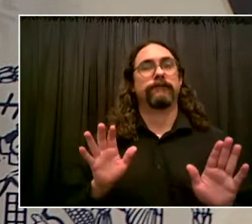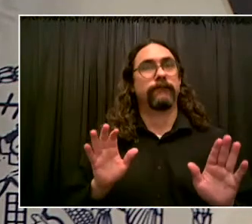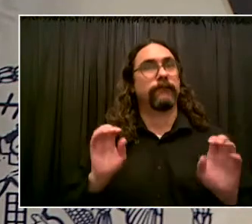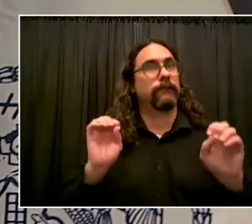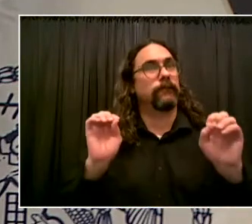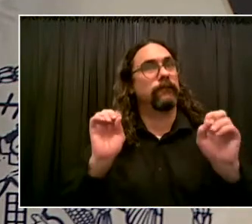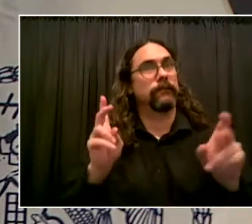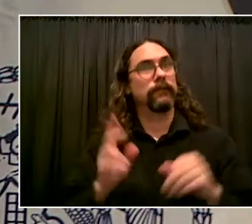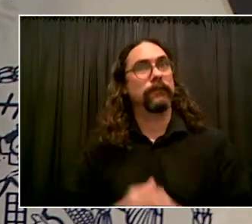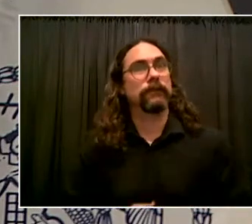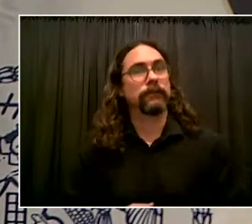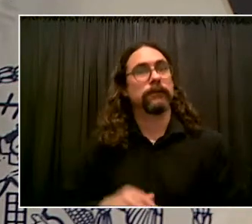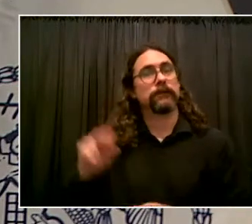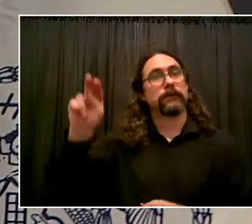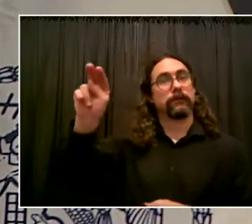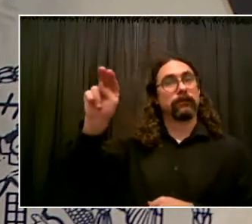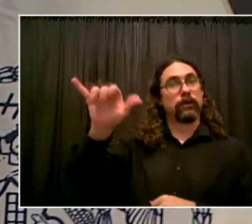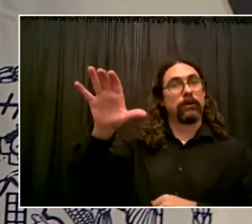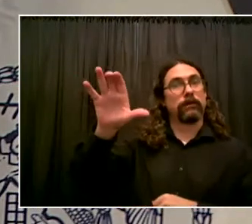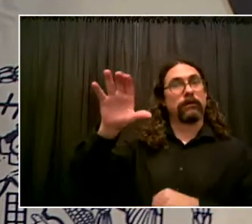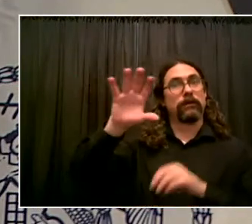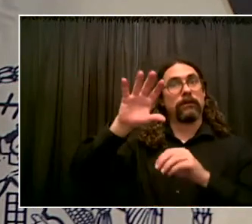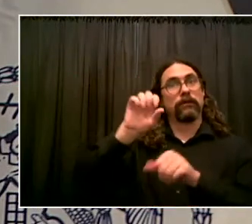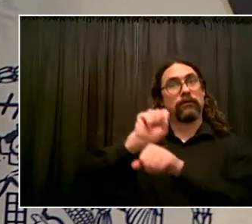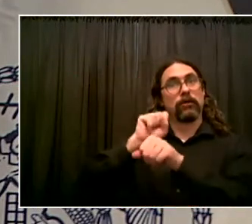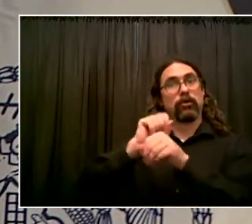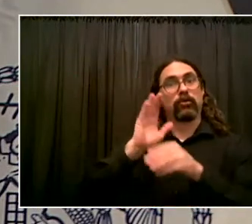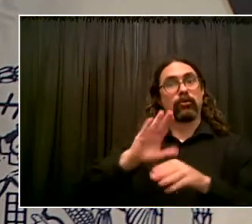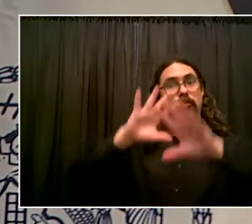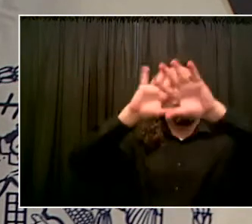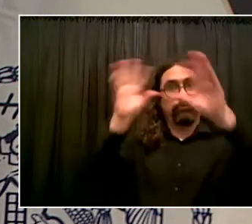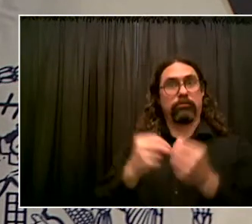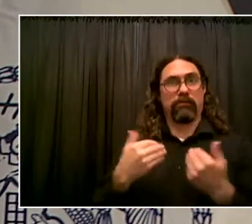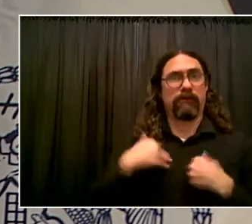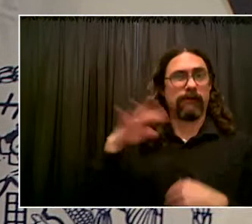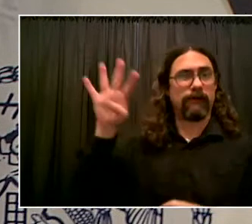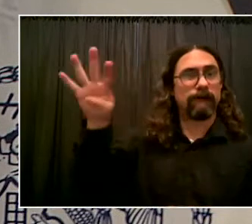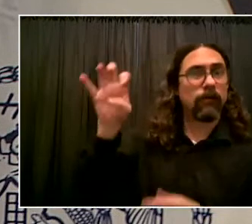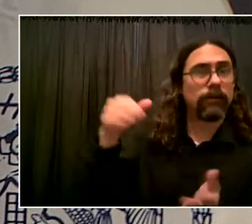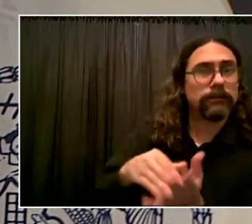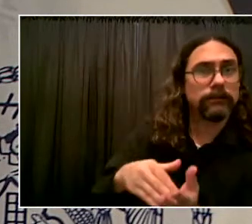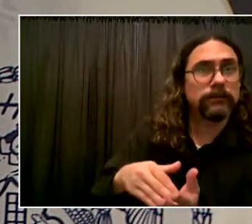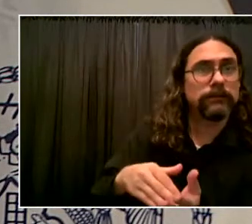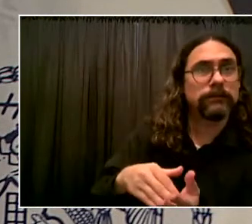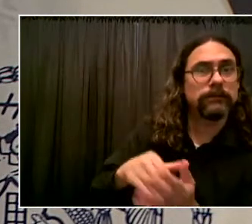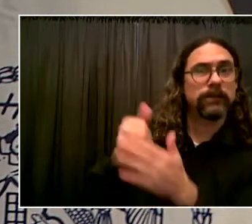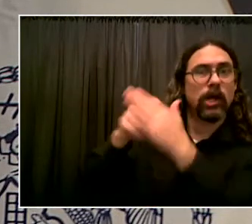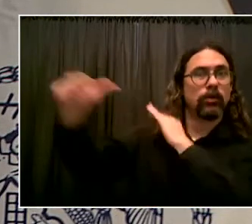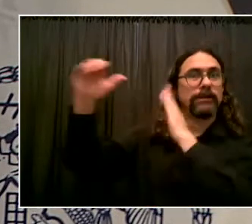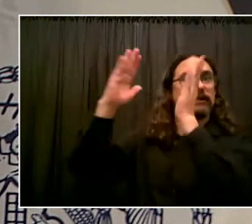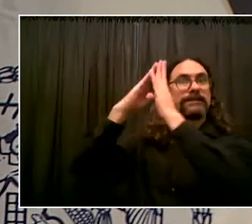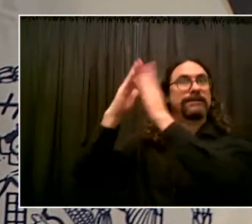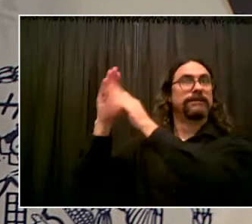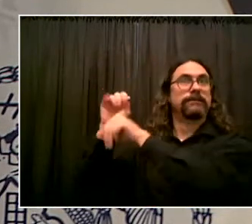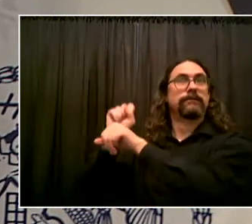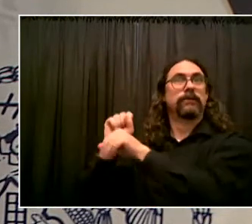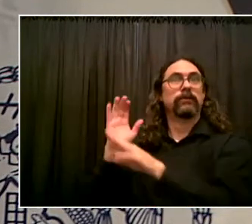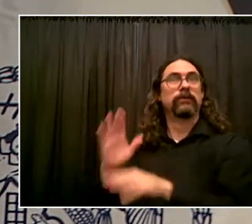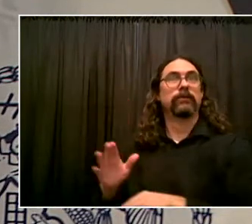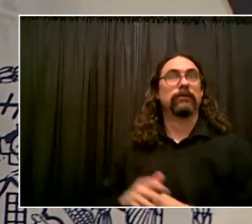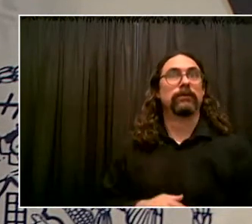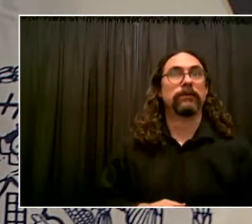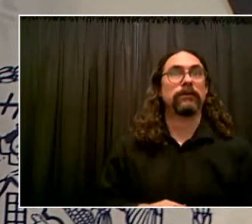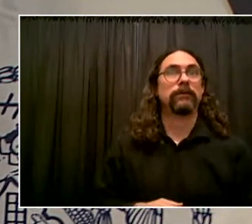leave without pay, is approximately 9,000. So I'm saying the facts really clearly for everyone out there to